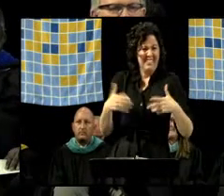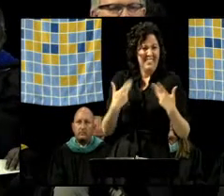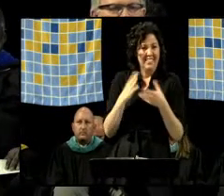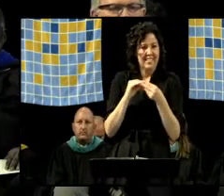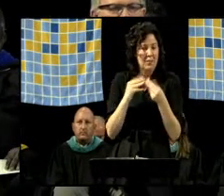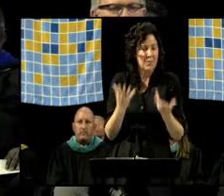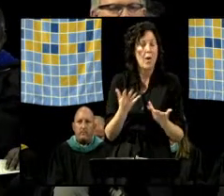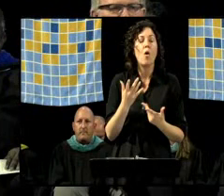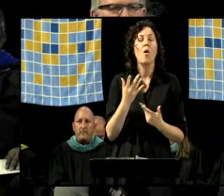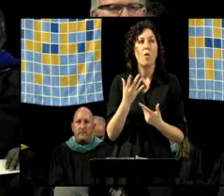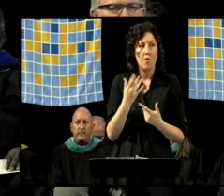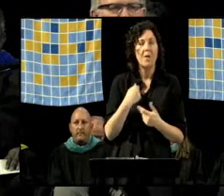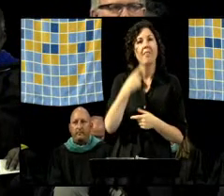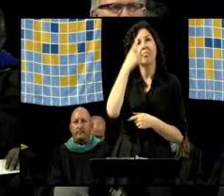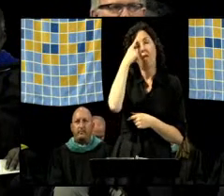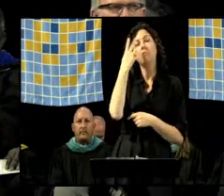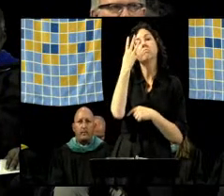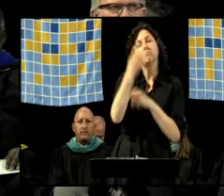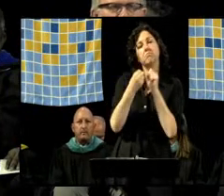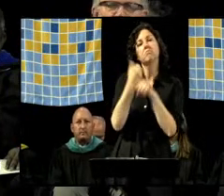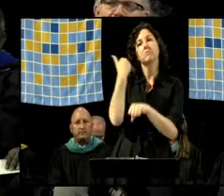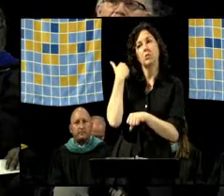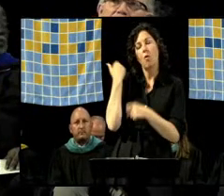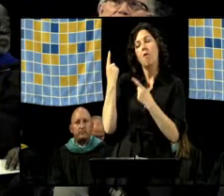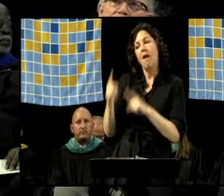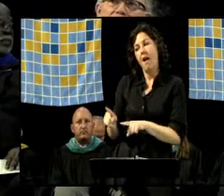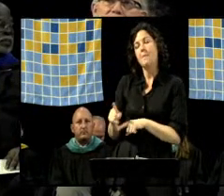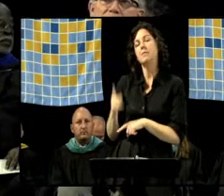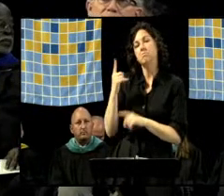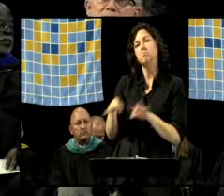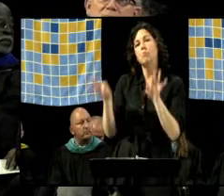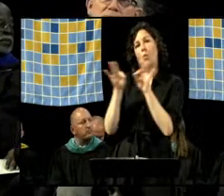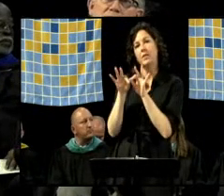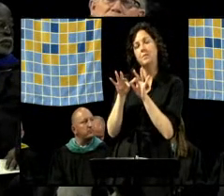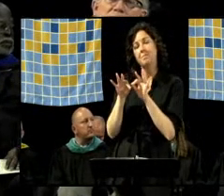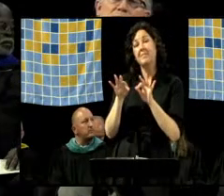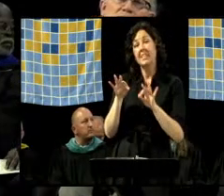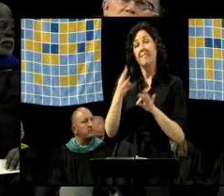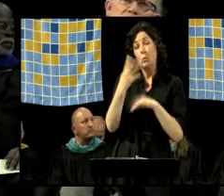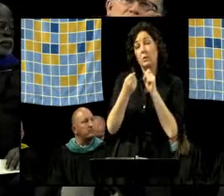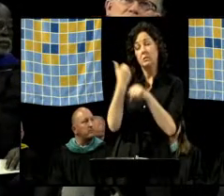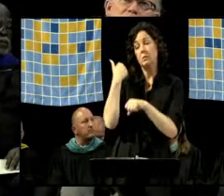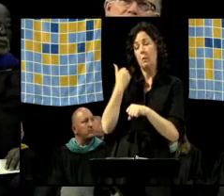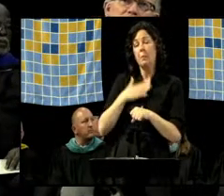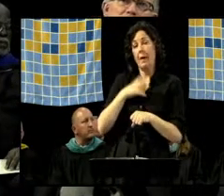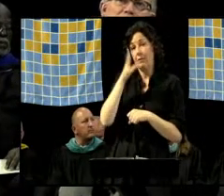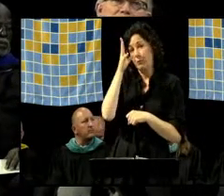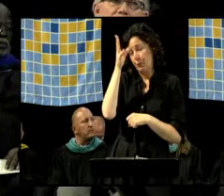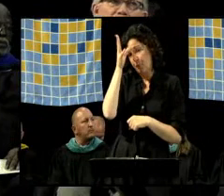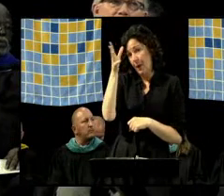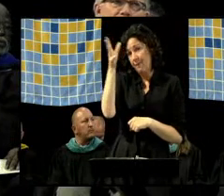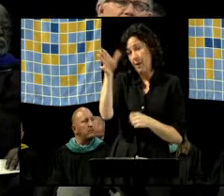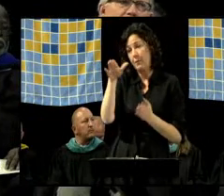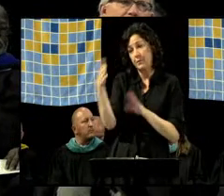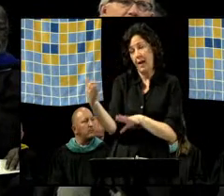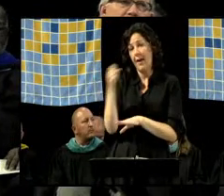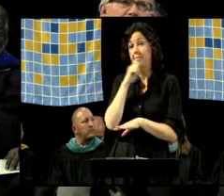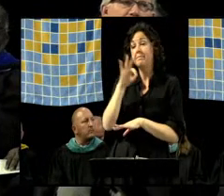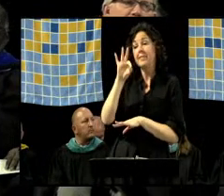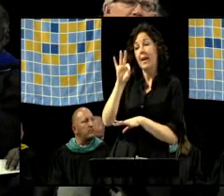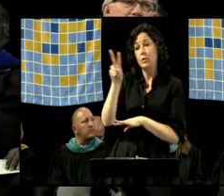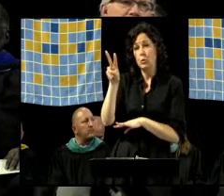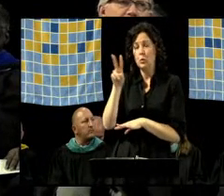occurred 4 years ago. On January 13th, 2019, my grandfather was passed away from congestive heart failure at the age of